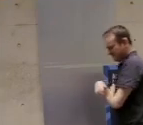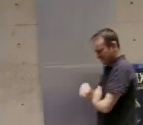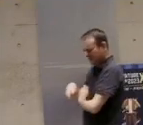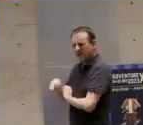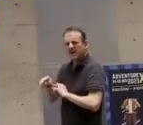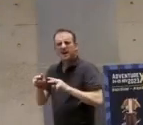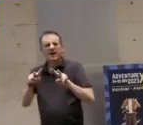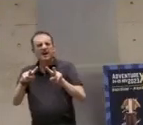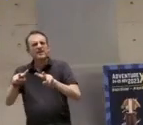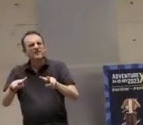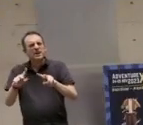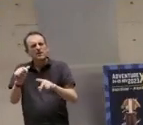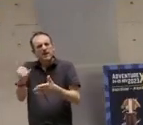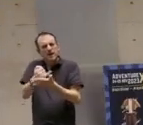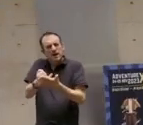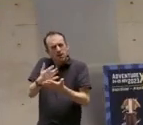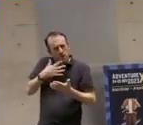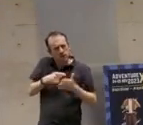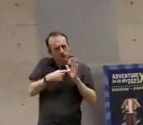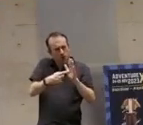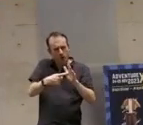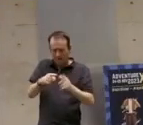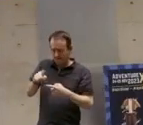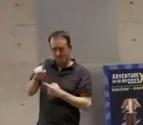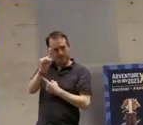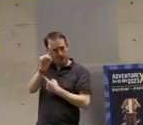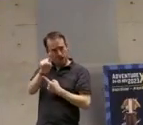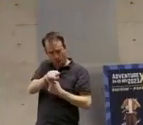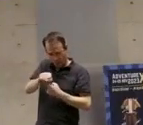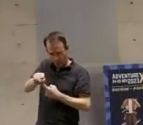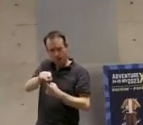As the finger goes over, can you see the